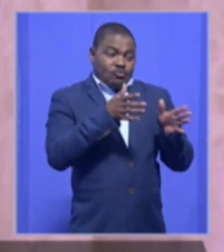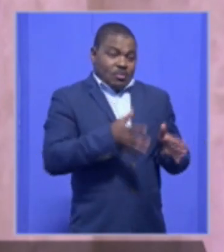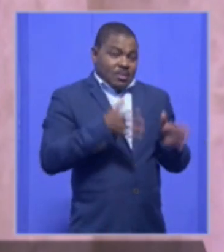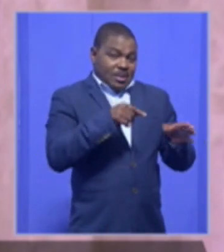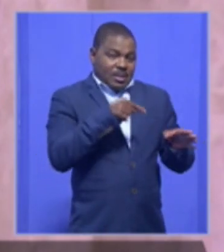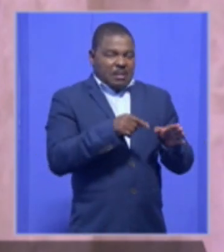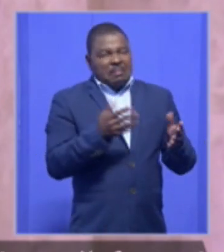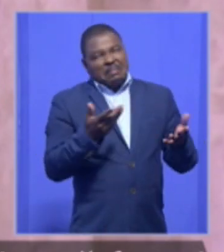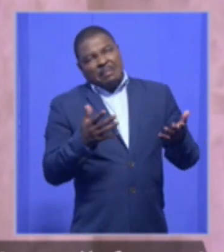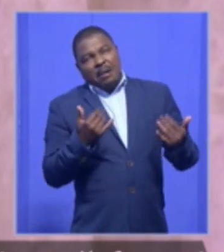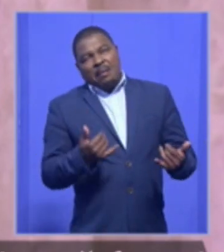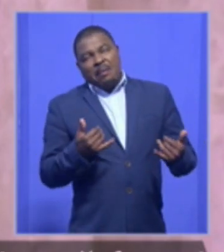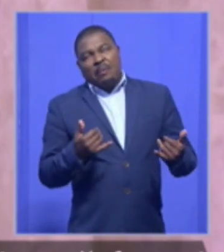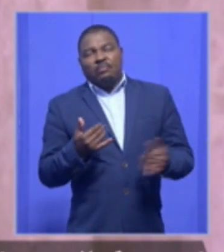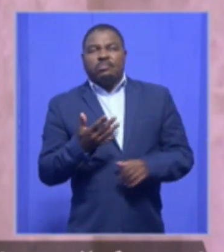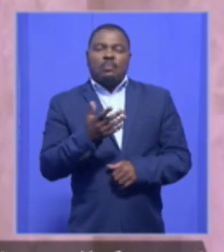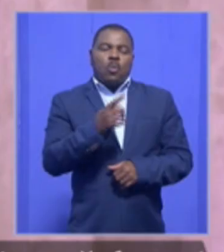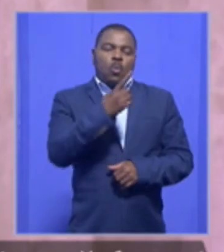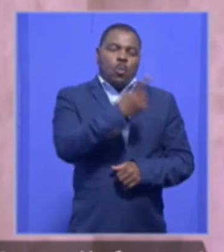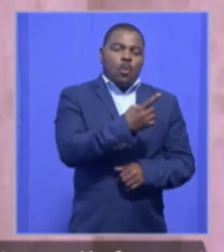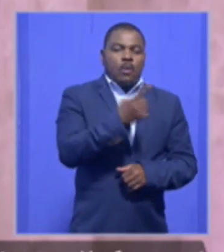somewhere in the region of about